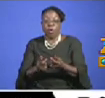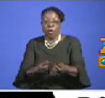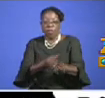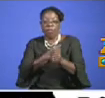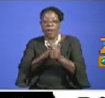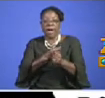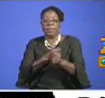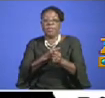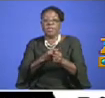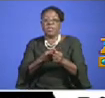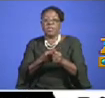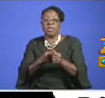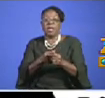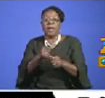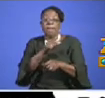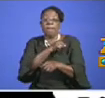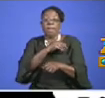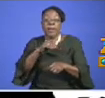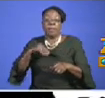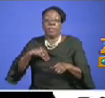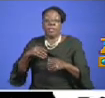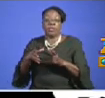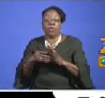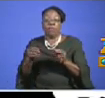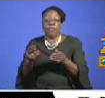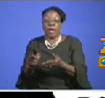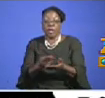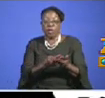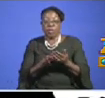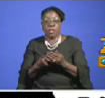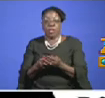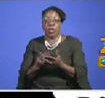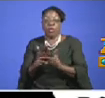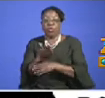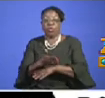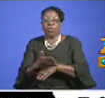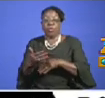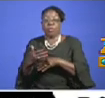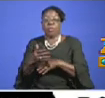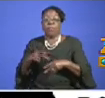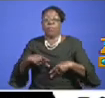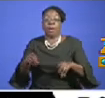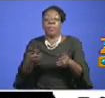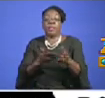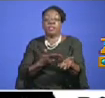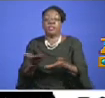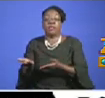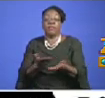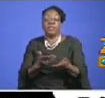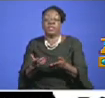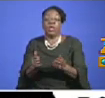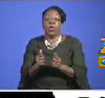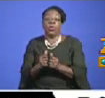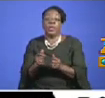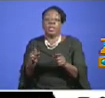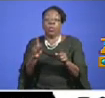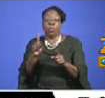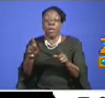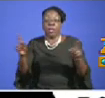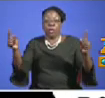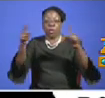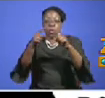and most of all, concerned members of our union throughout the public service with the singular goal